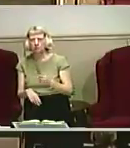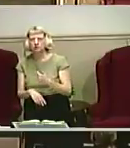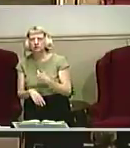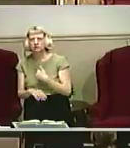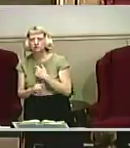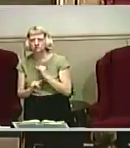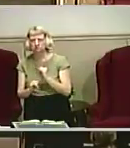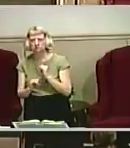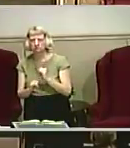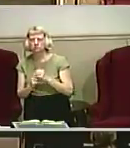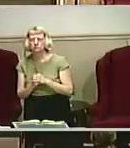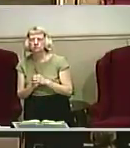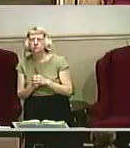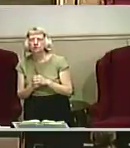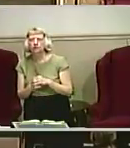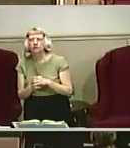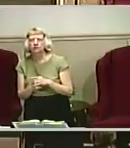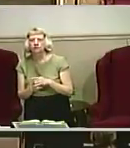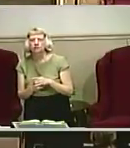can.